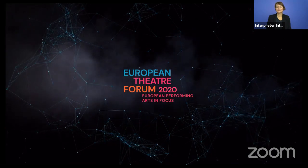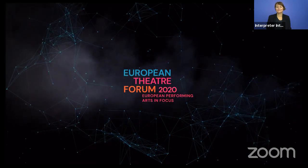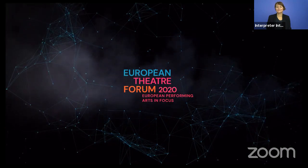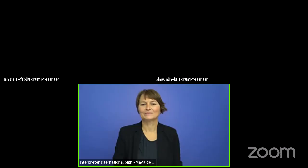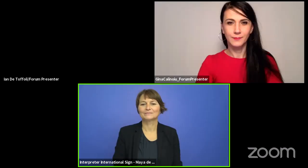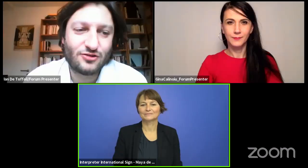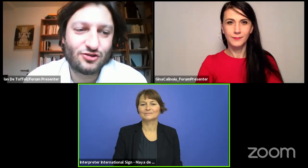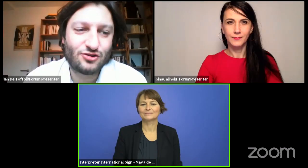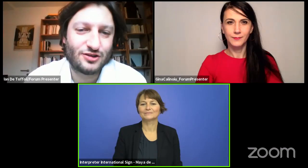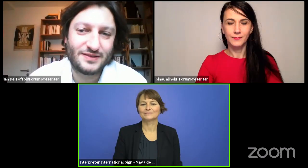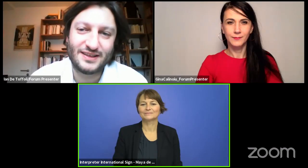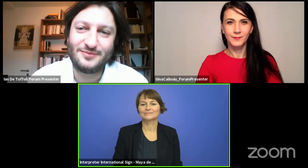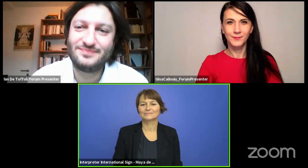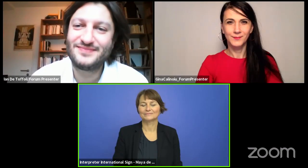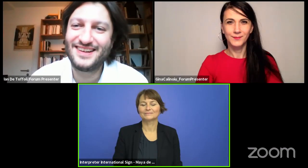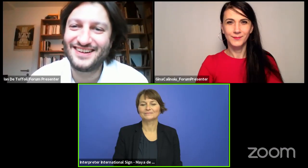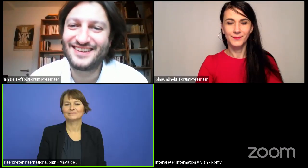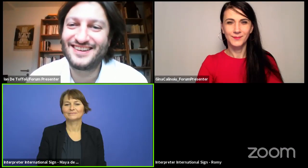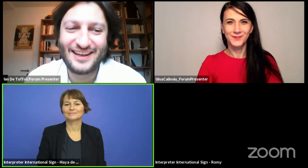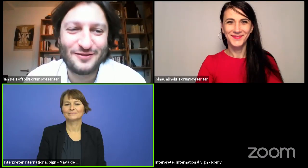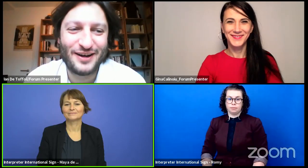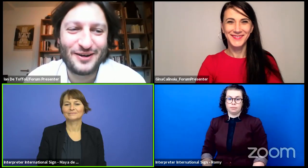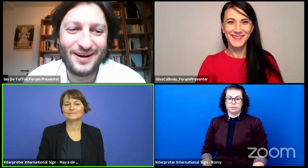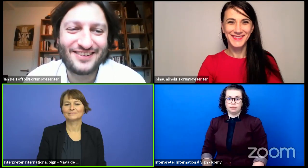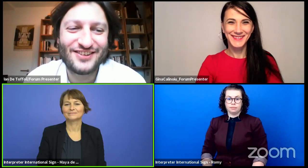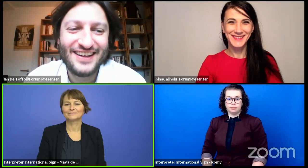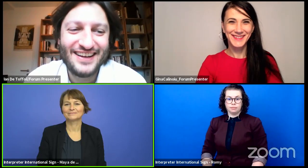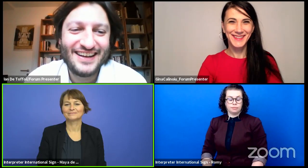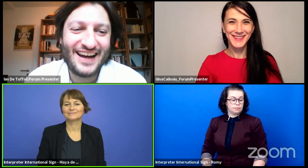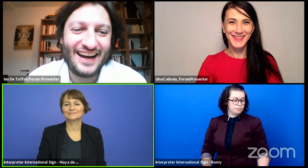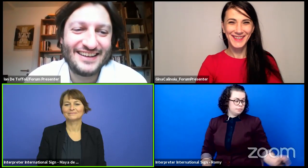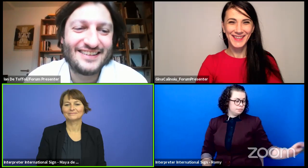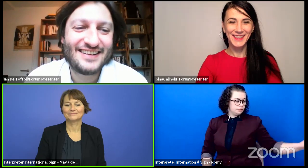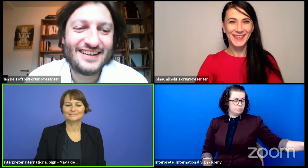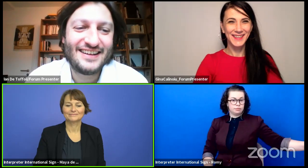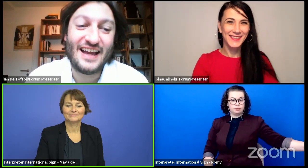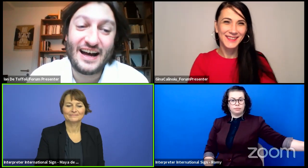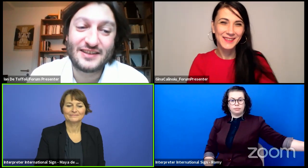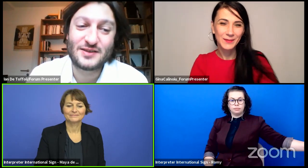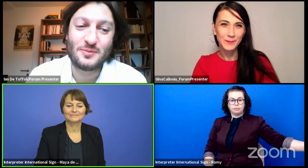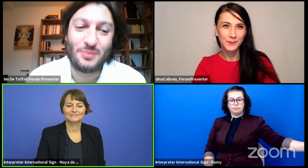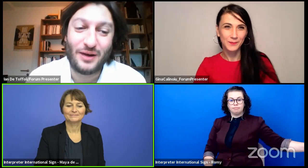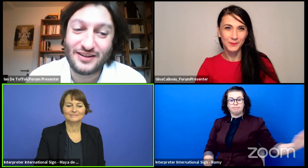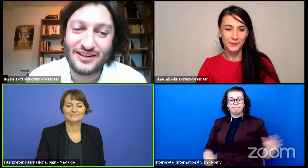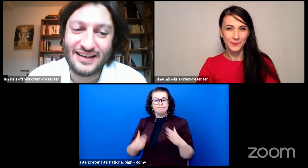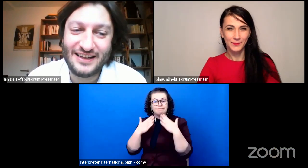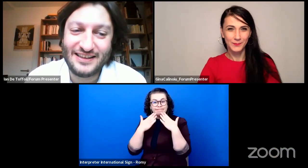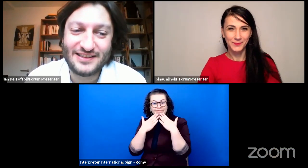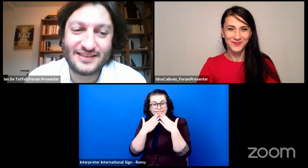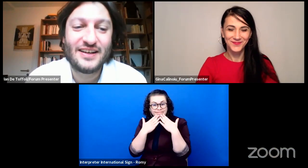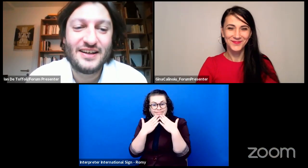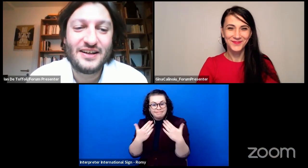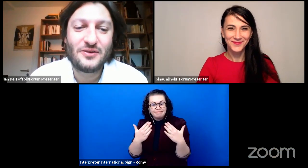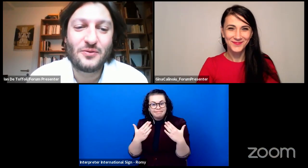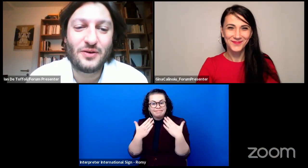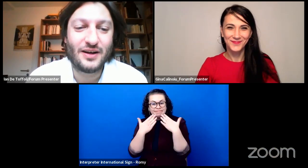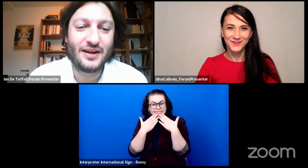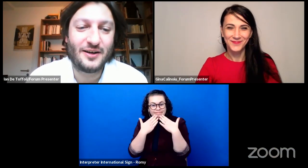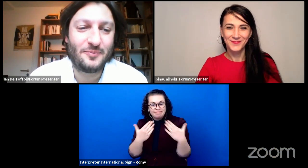Vielen Dank. Vielen Thank you very much. And last but not least,